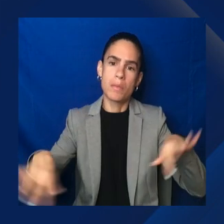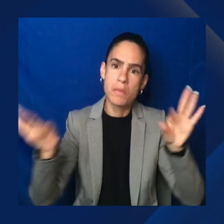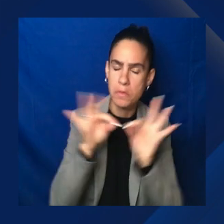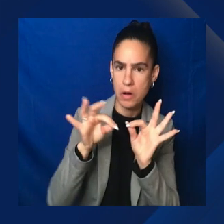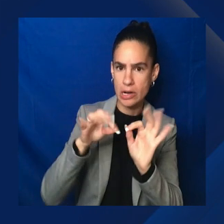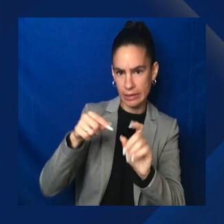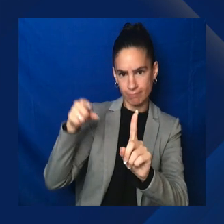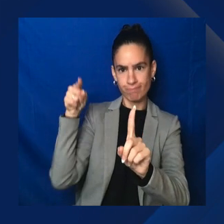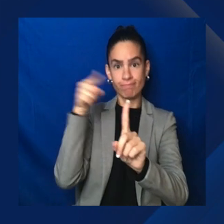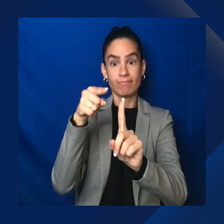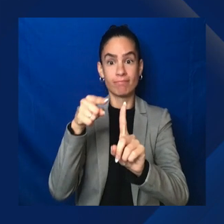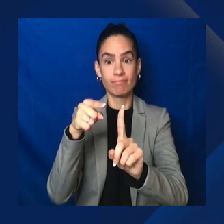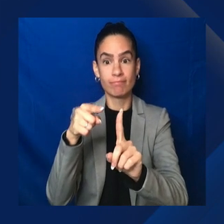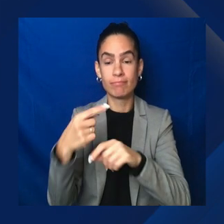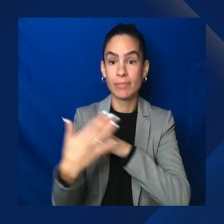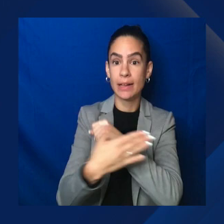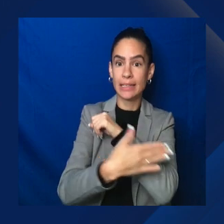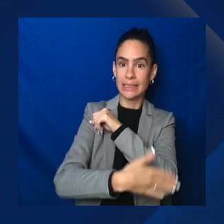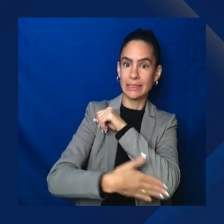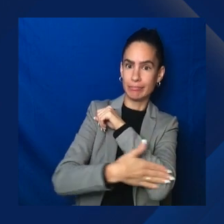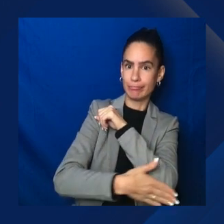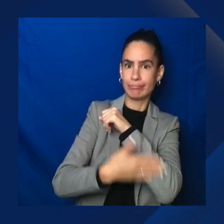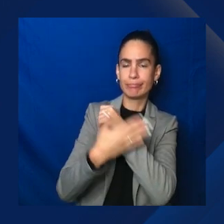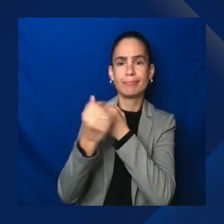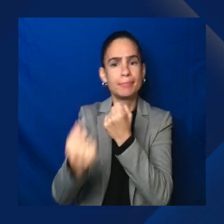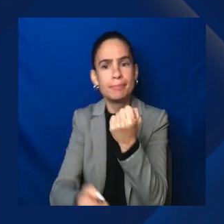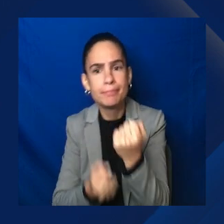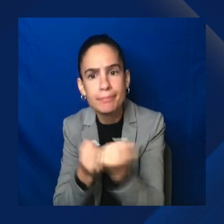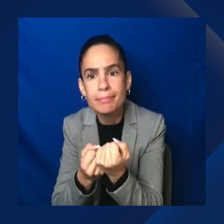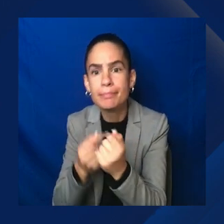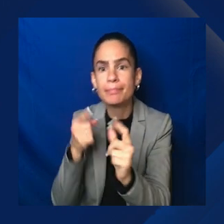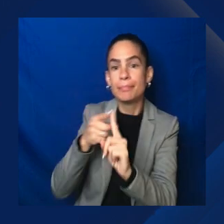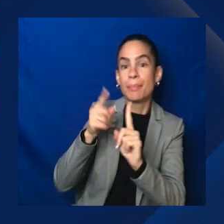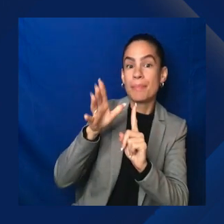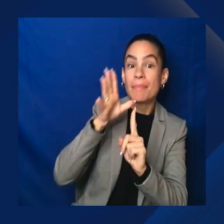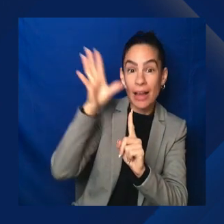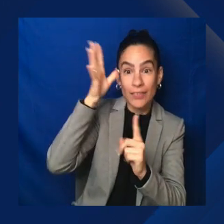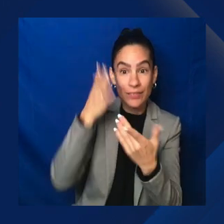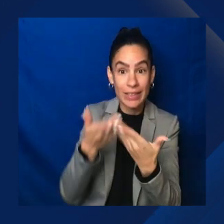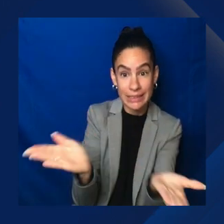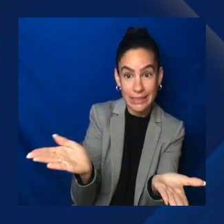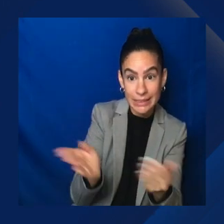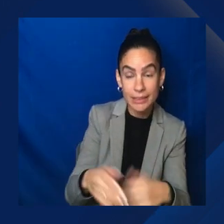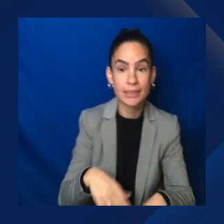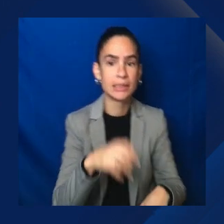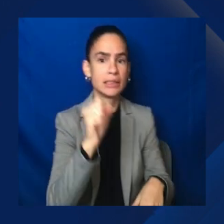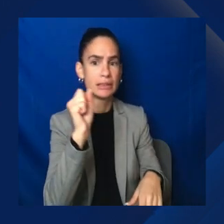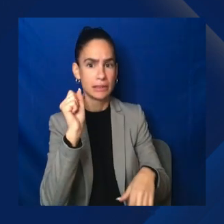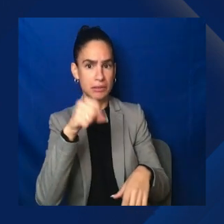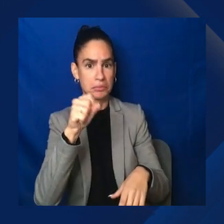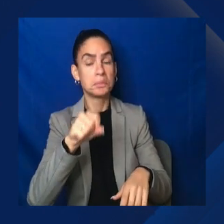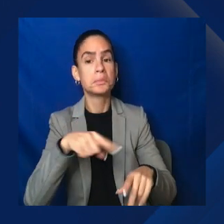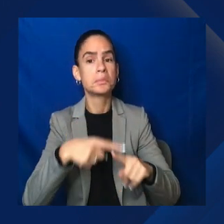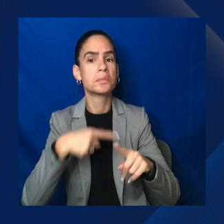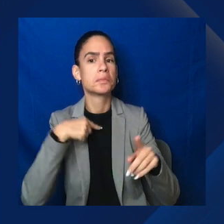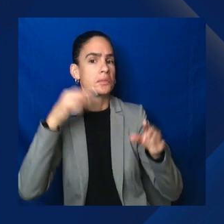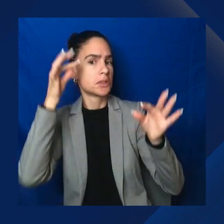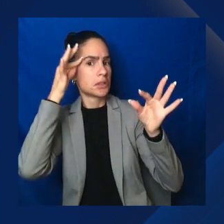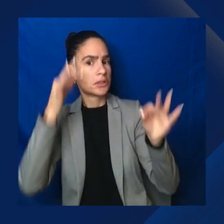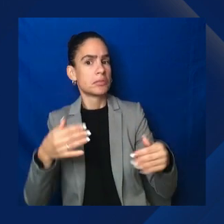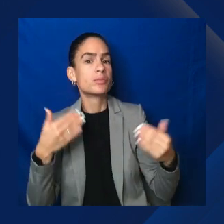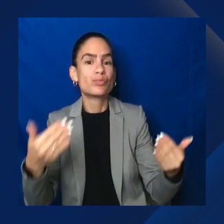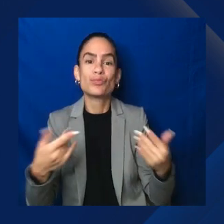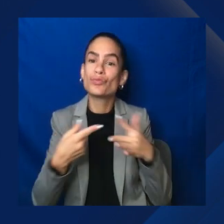supporting parents. It's so important. I know my own experience when I decided to start a family and not being supported